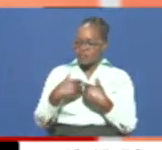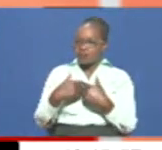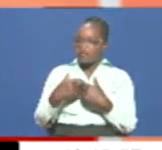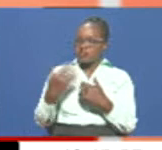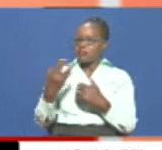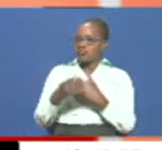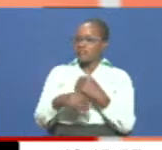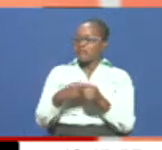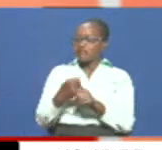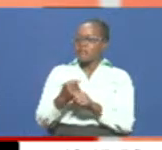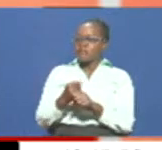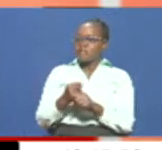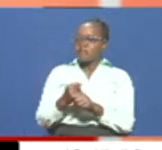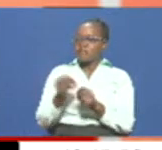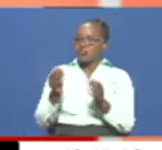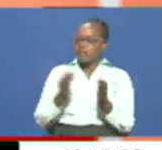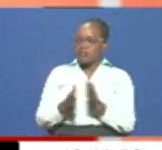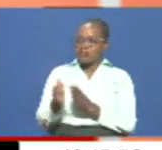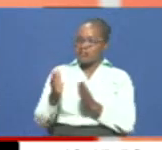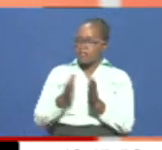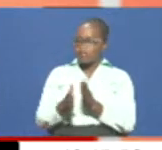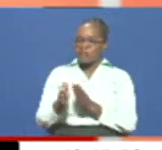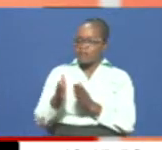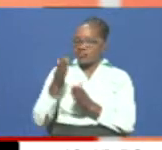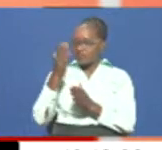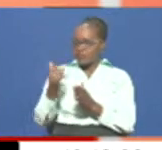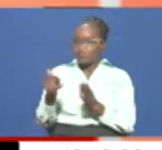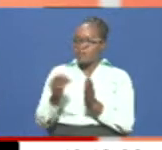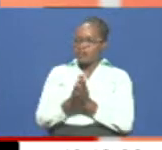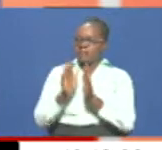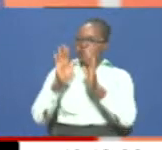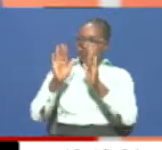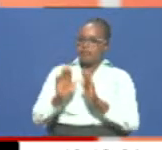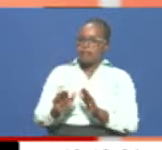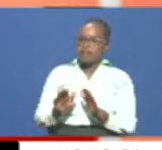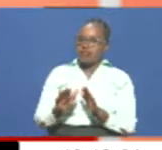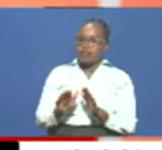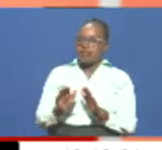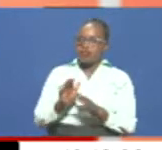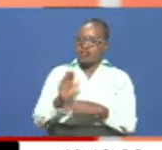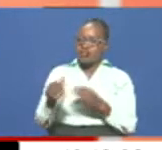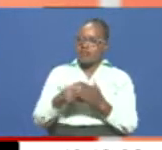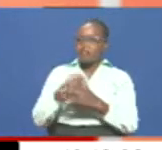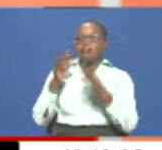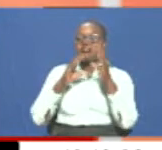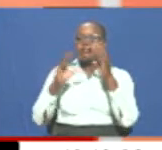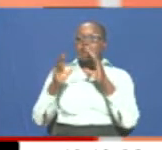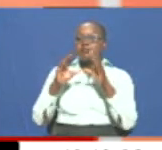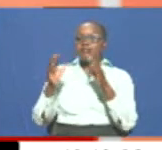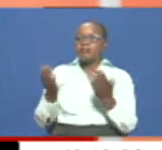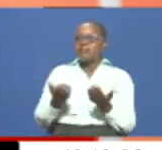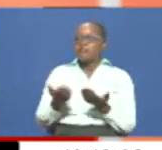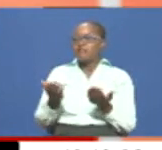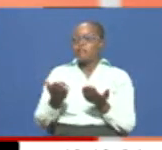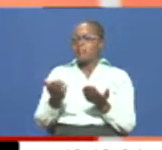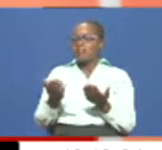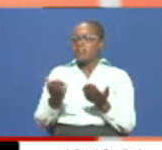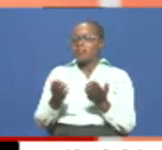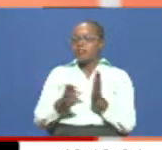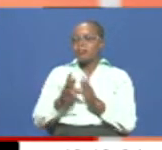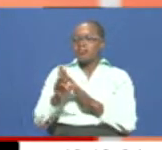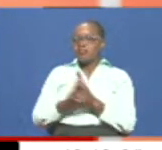to prepare ourselves. Why that is important, because there has been all this conversation of why are we always dominant in